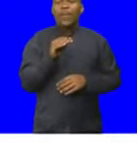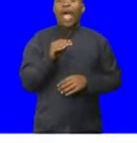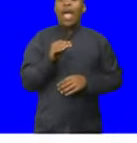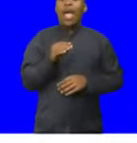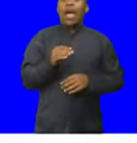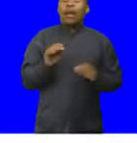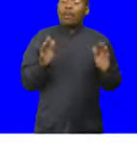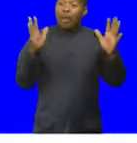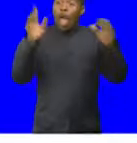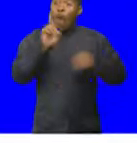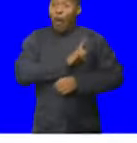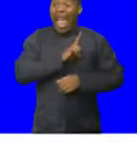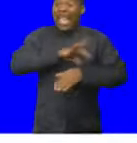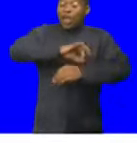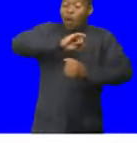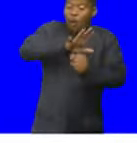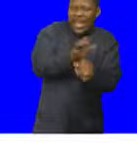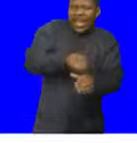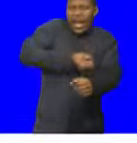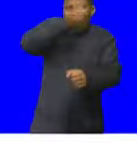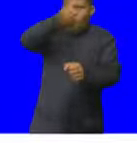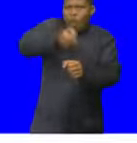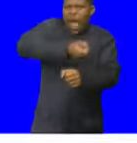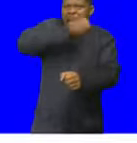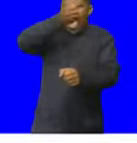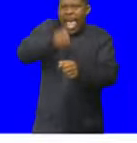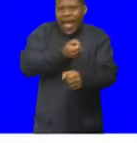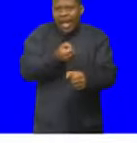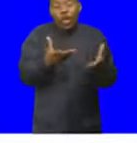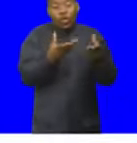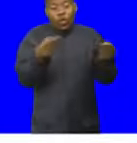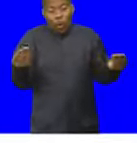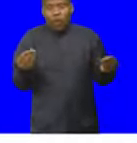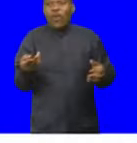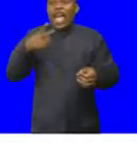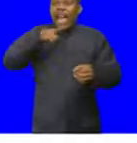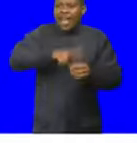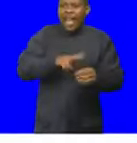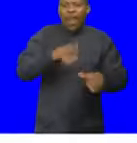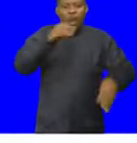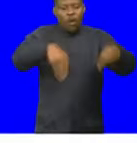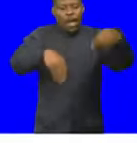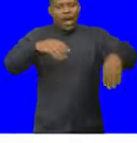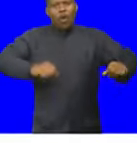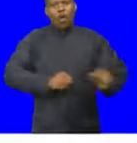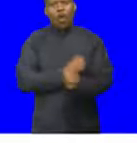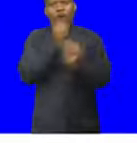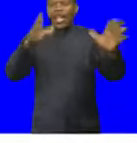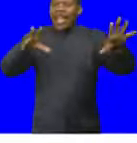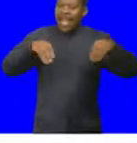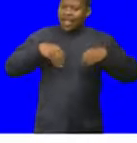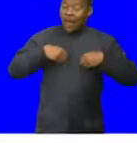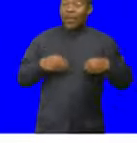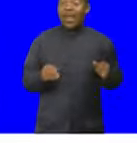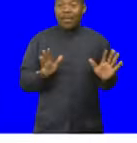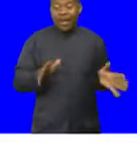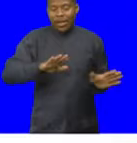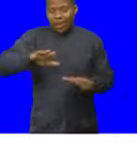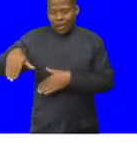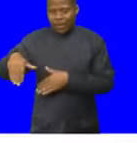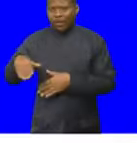ngayo umkhuhlane COVID-19. Kanti ke uyemukele imiphumela yalolu khetho. Le development le-Russia